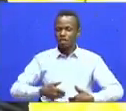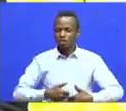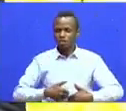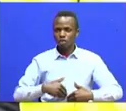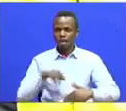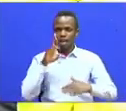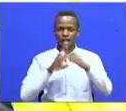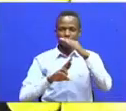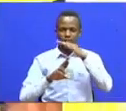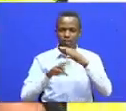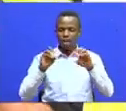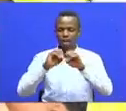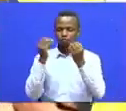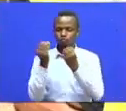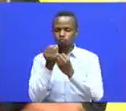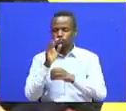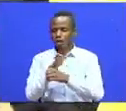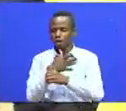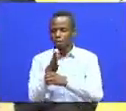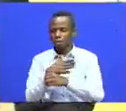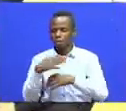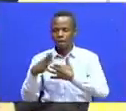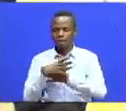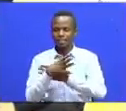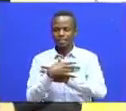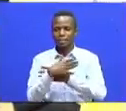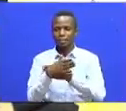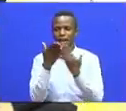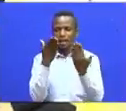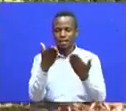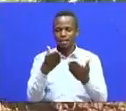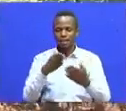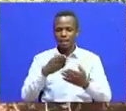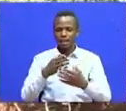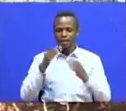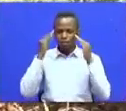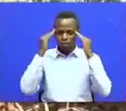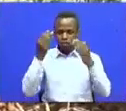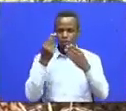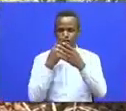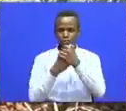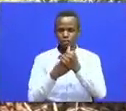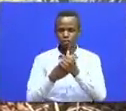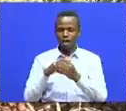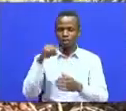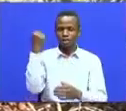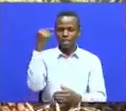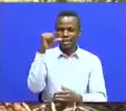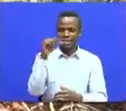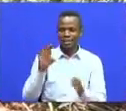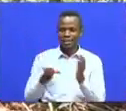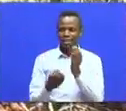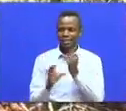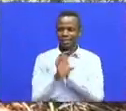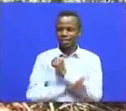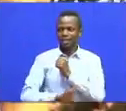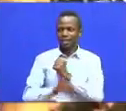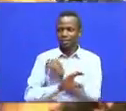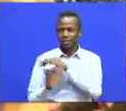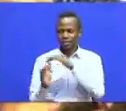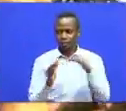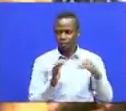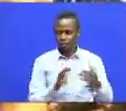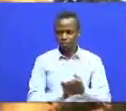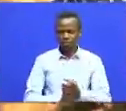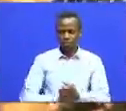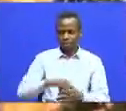the German ambassador and his friends. We look forward to a great partnership as we green our country. As German embassy and German government,